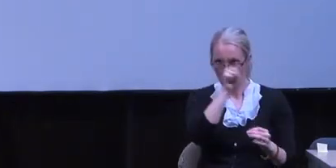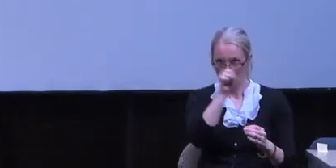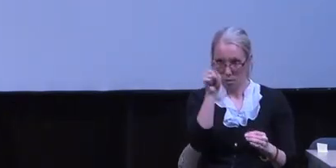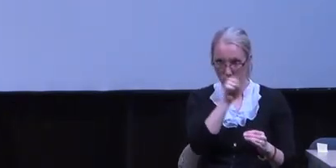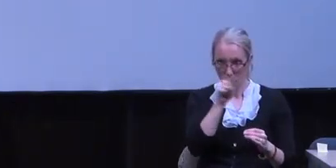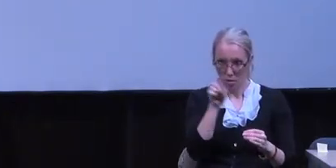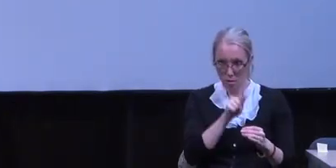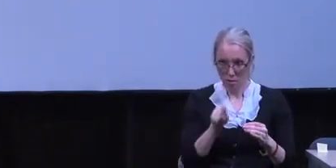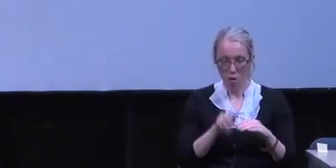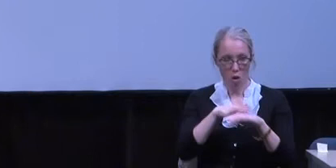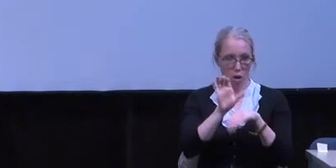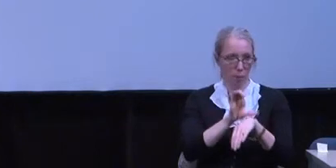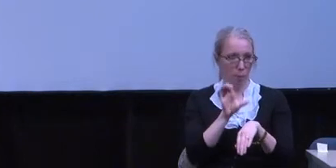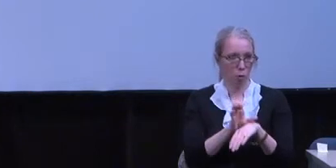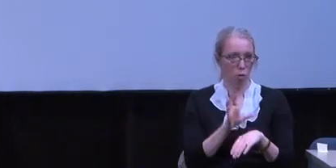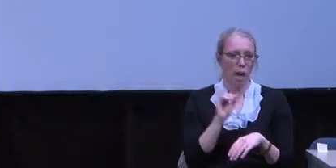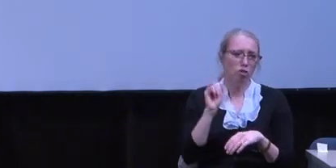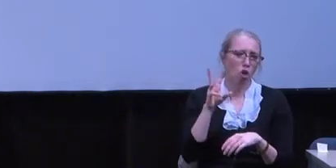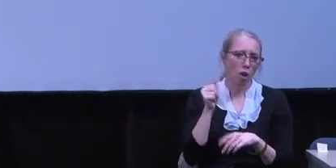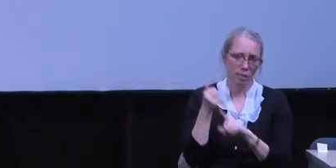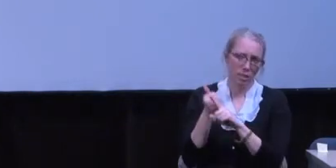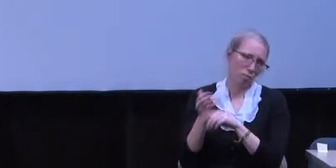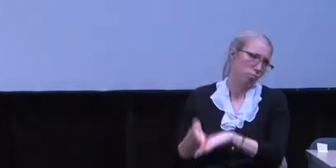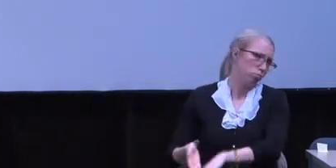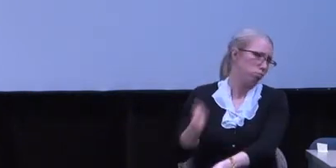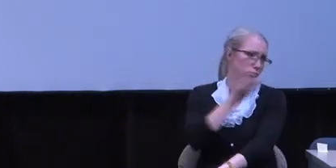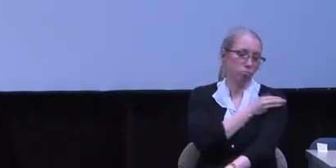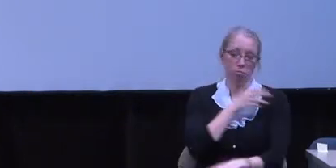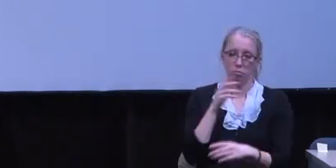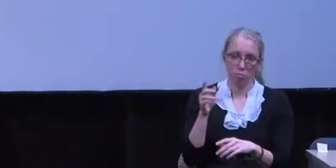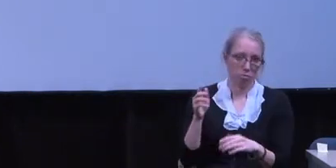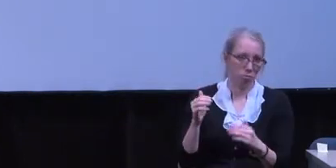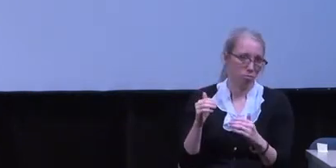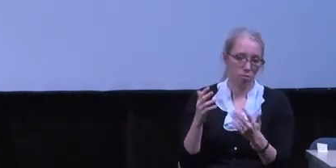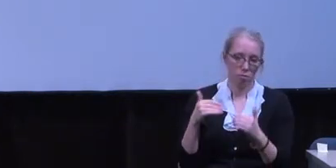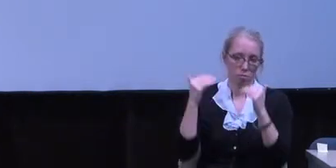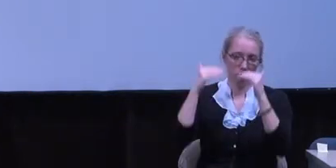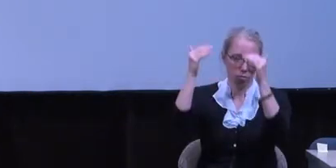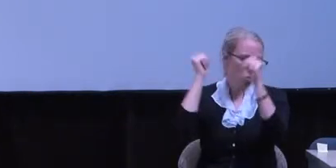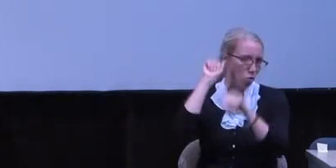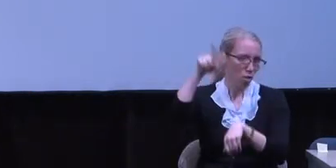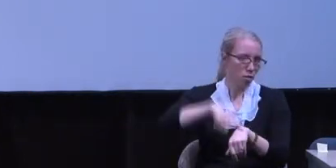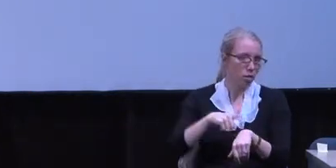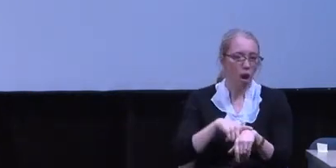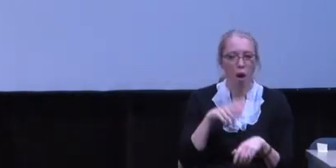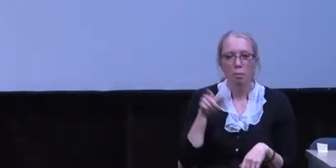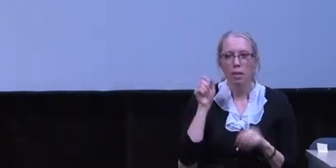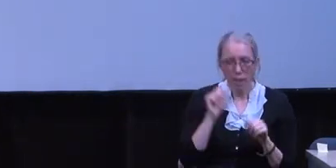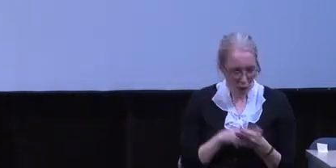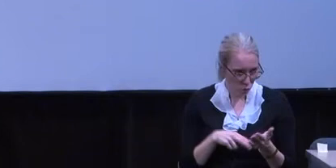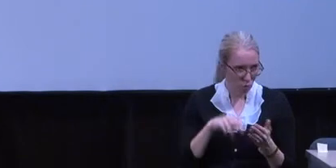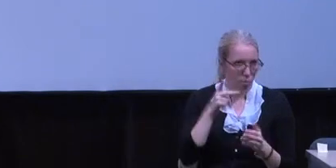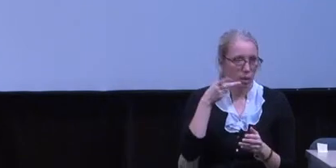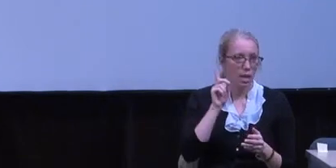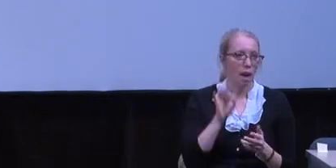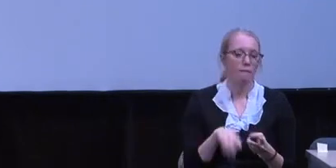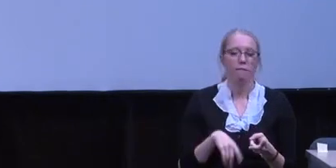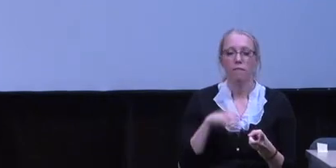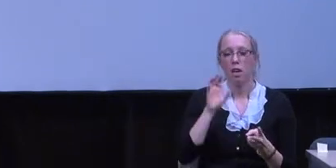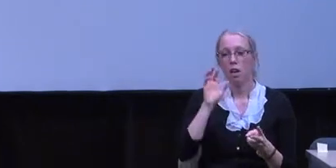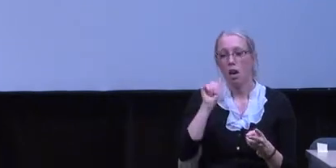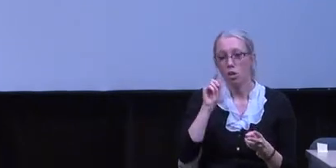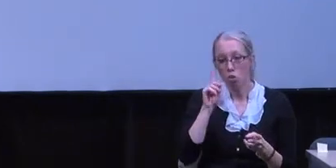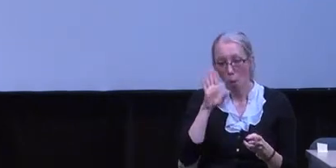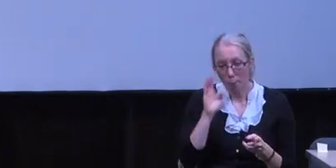And the versions of JAWS are getting a lot better, so that they can OCR PDFs in Adobe and those sorts